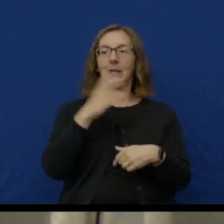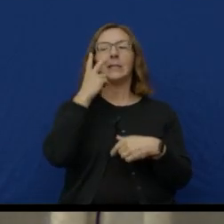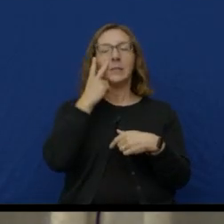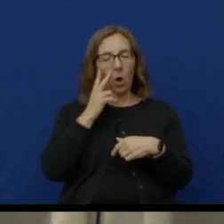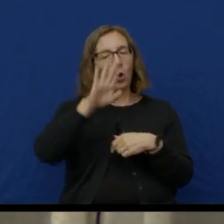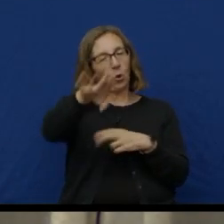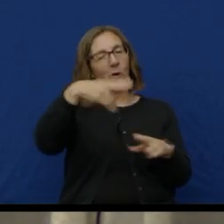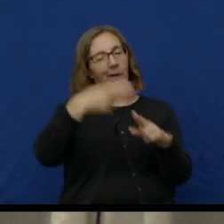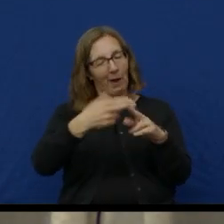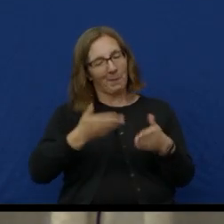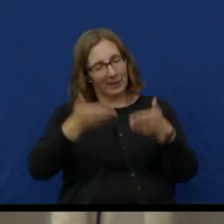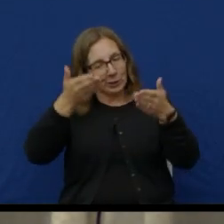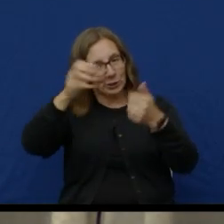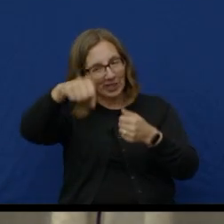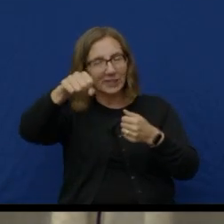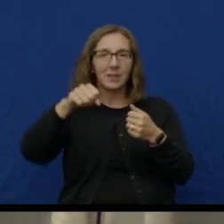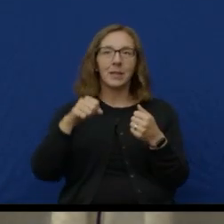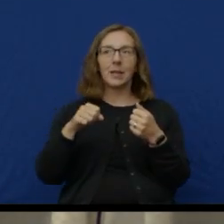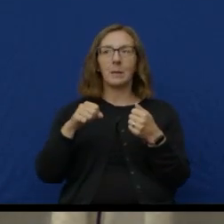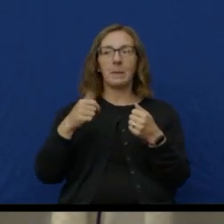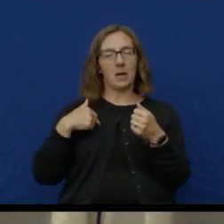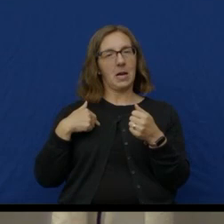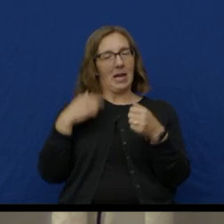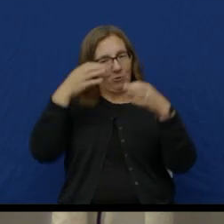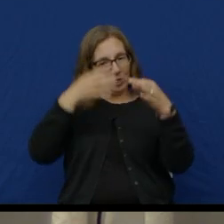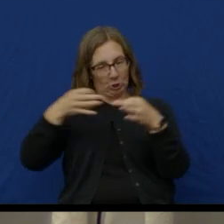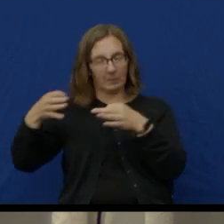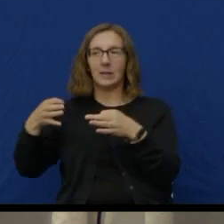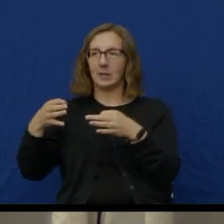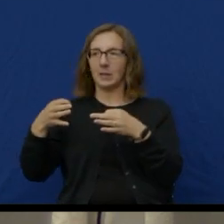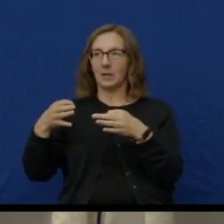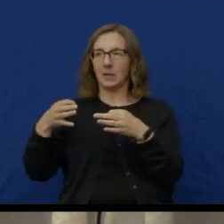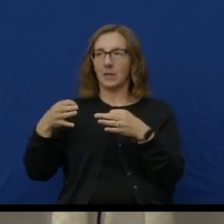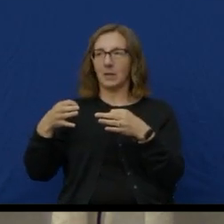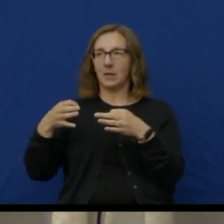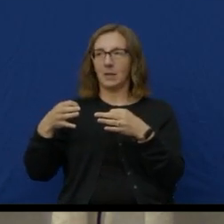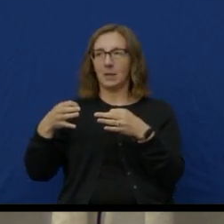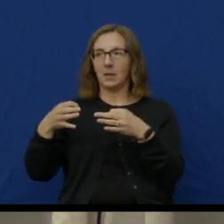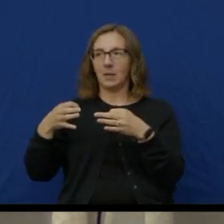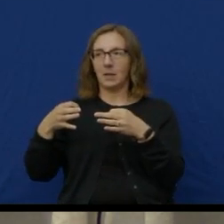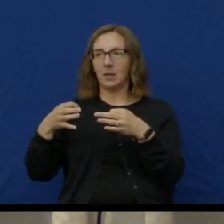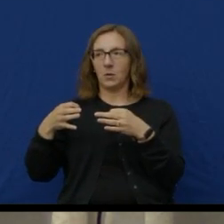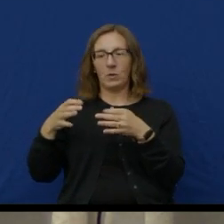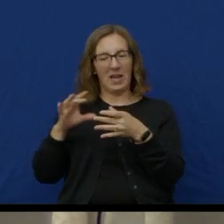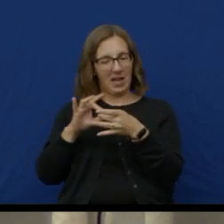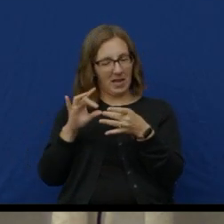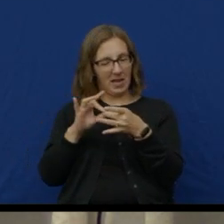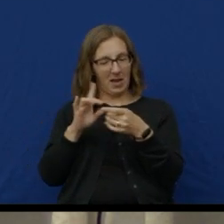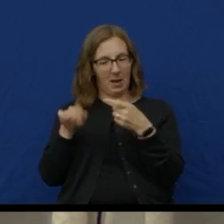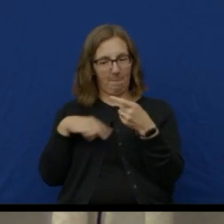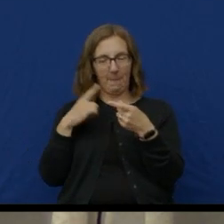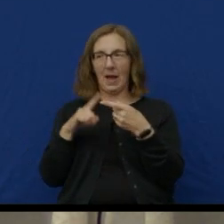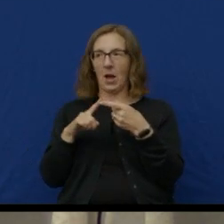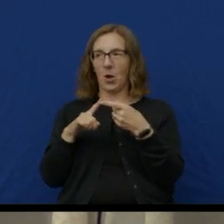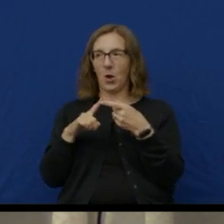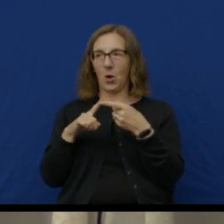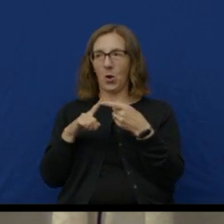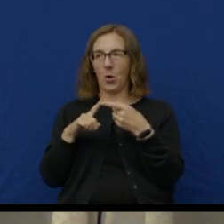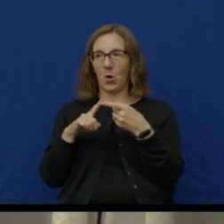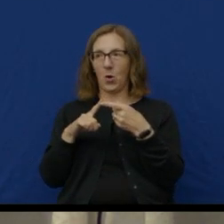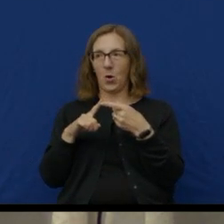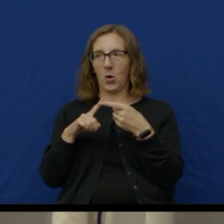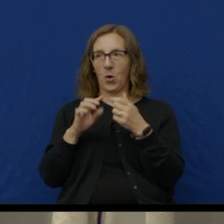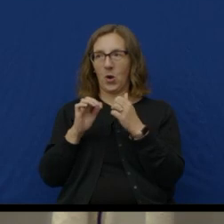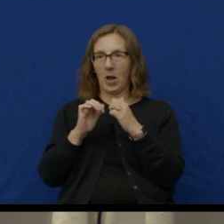course. And in making our determination, I remember the constant flow of conversation around it was how you